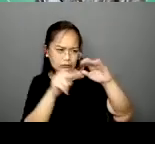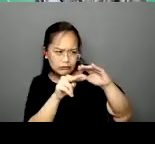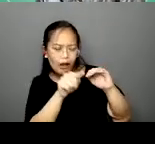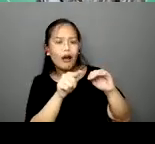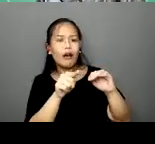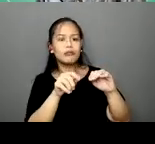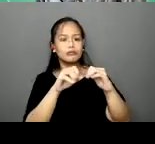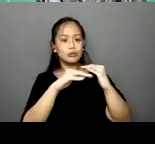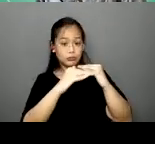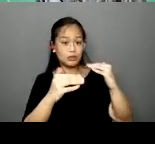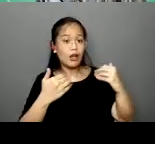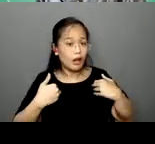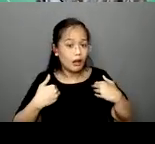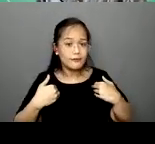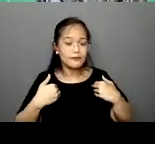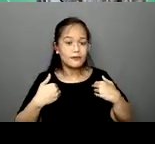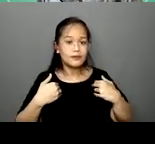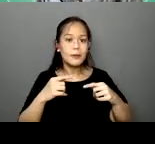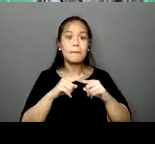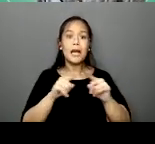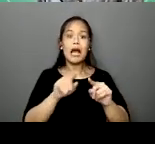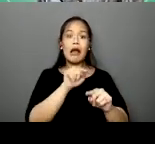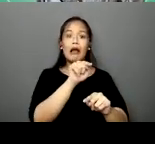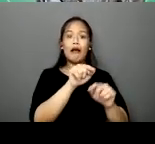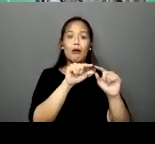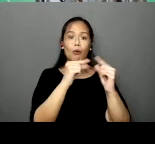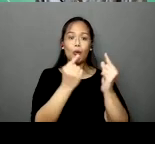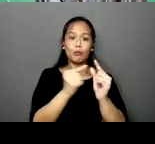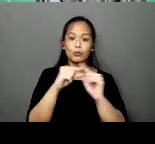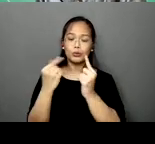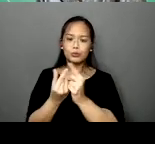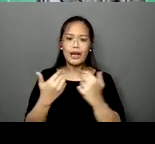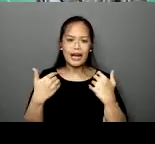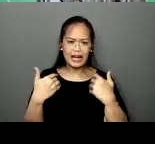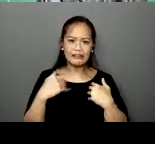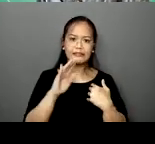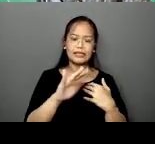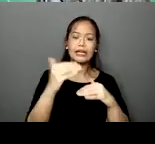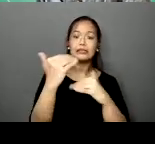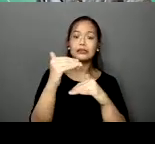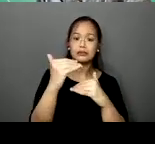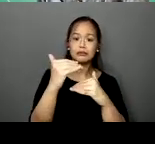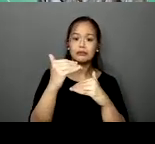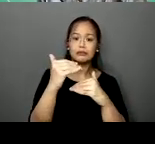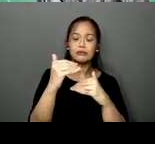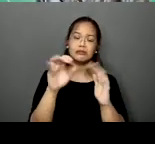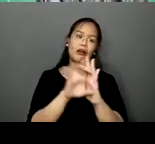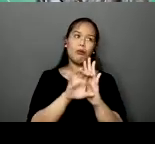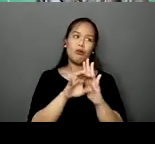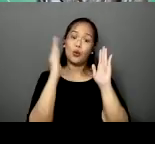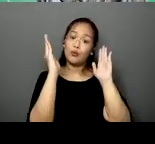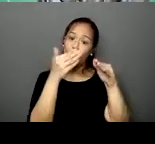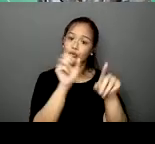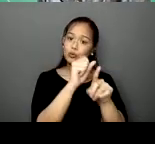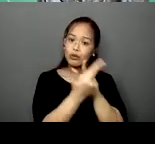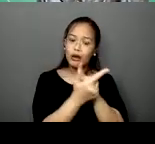bodies have their own scope and limitation in terms of what kind of environment they deal with, whether they deal with the more social or environmental